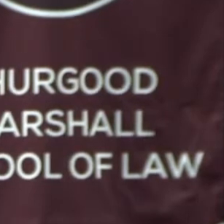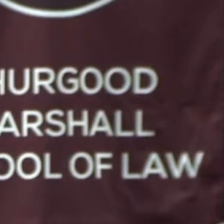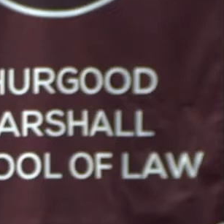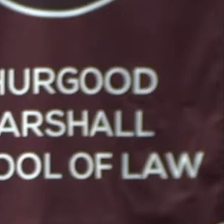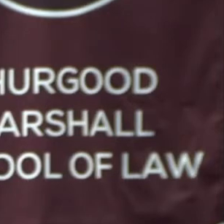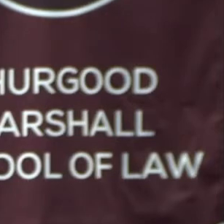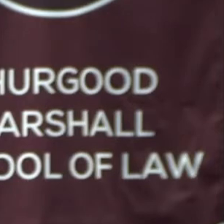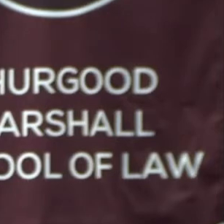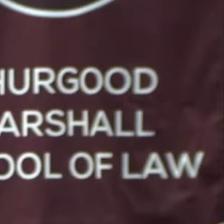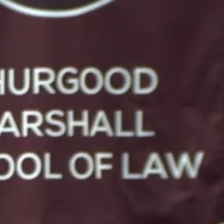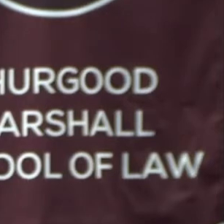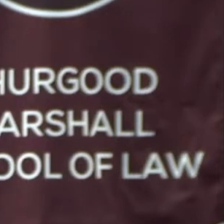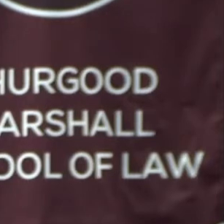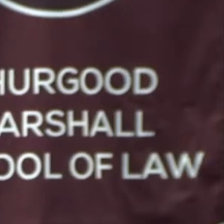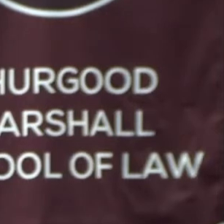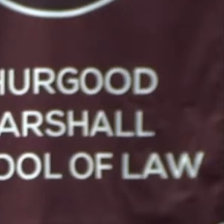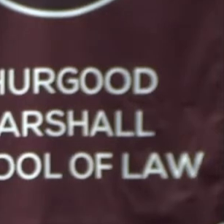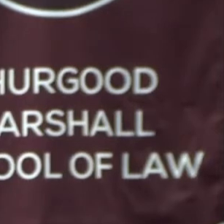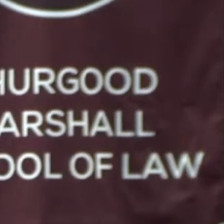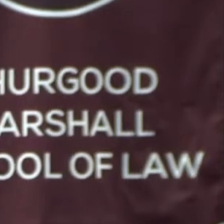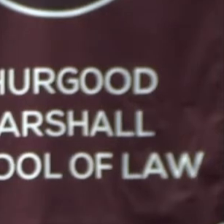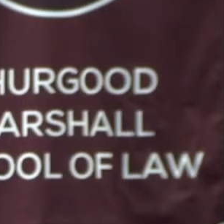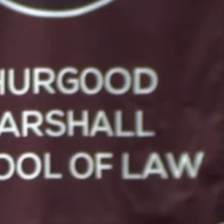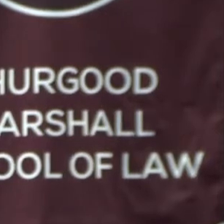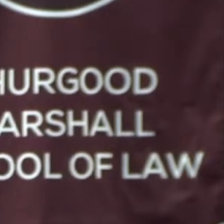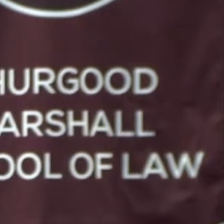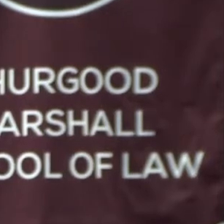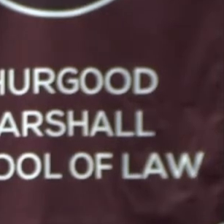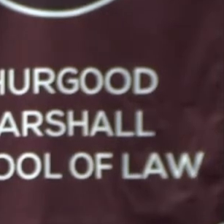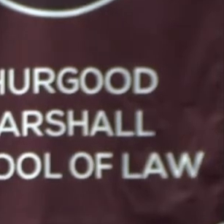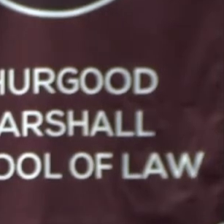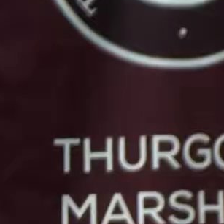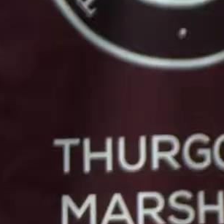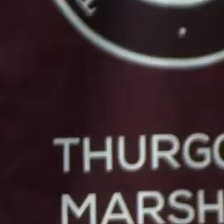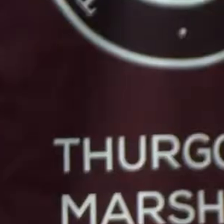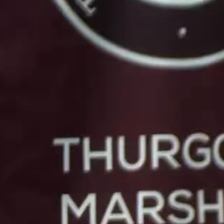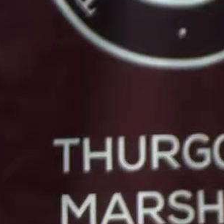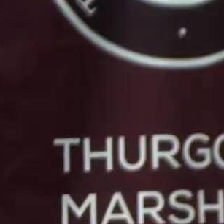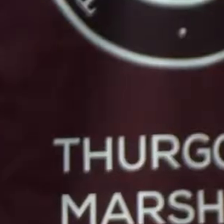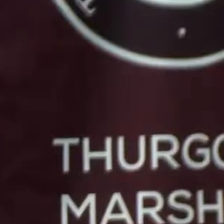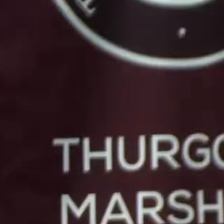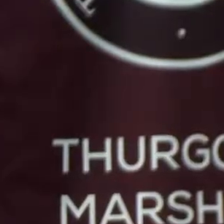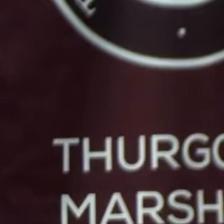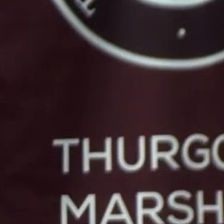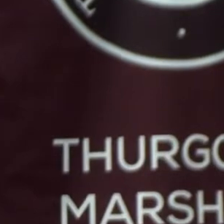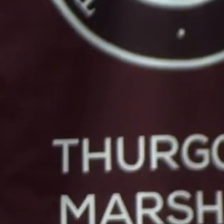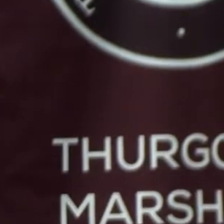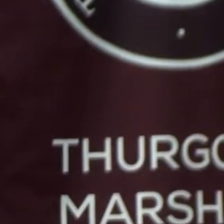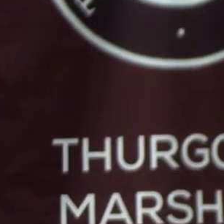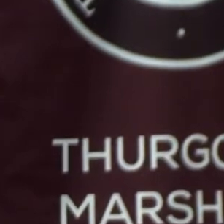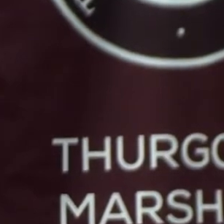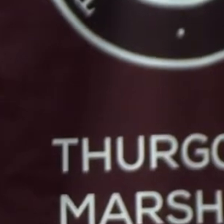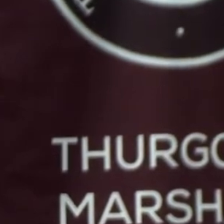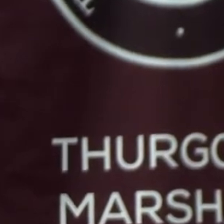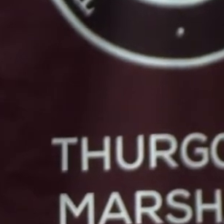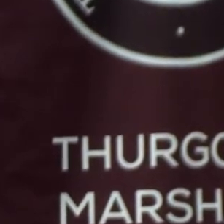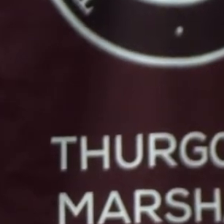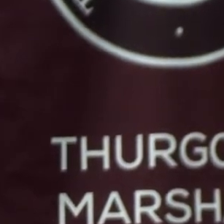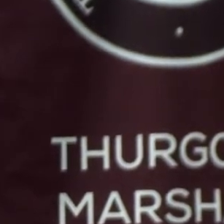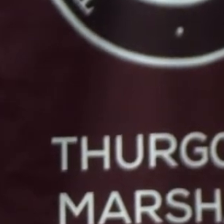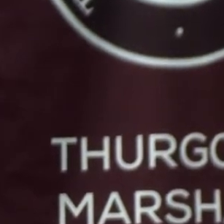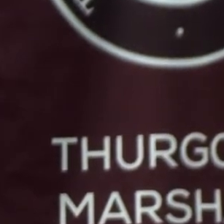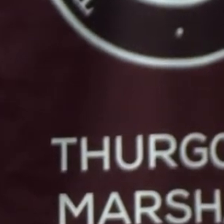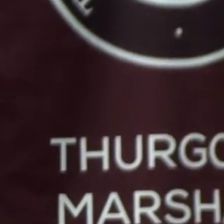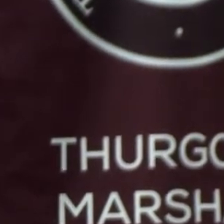will proceed smoothly. Father, we ask that our students, that as they mark the